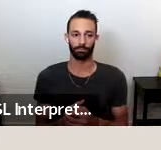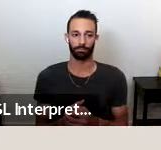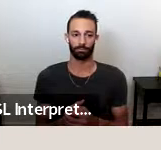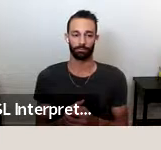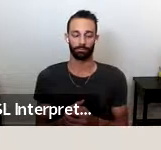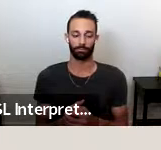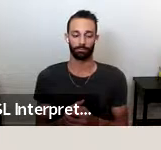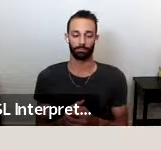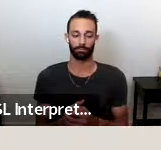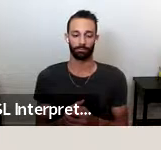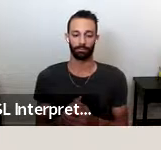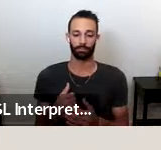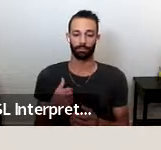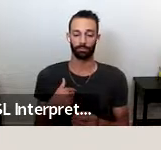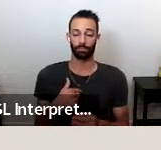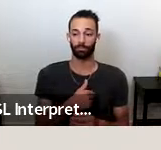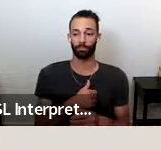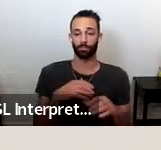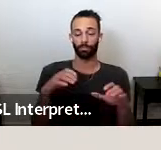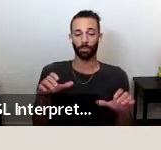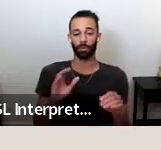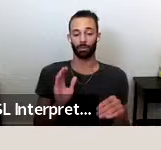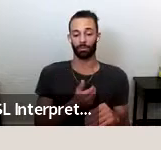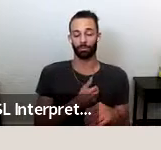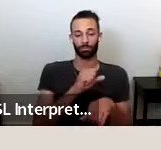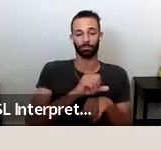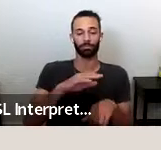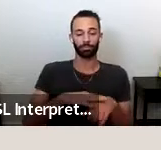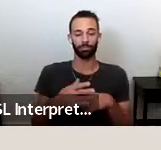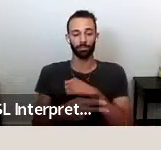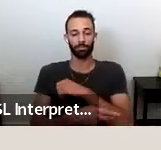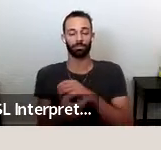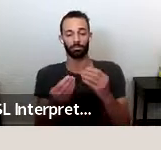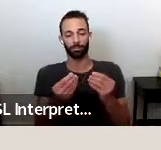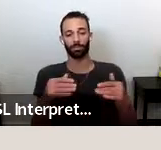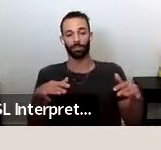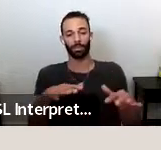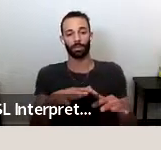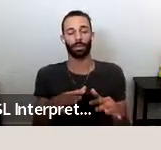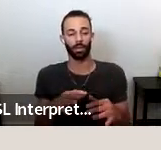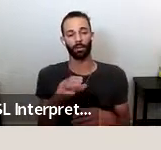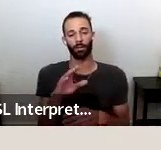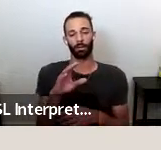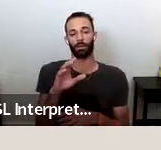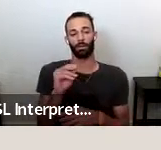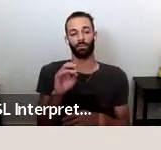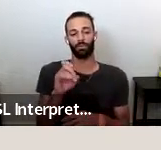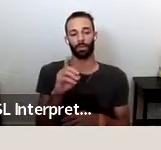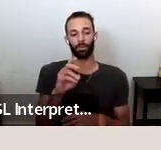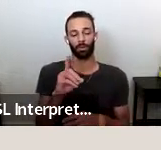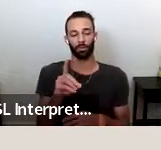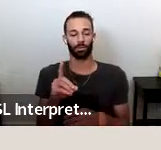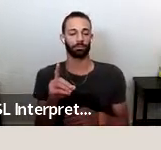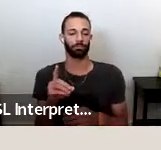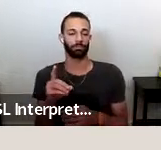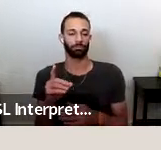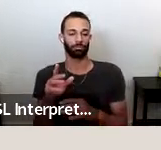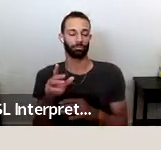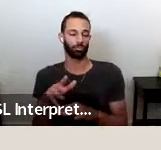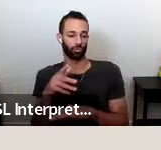We do our work on the stolen land of the Confederated Tribes of Ground Ronde,